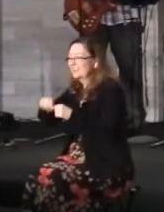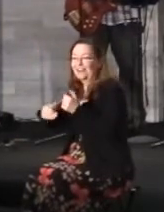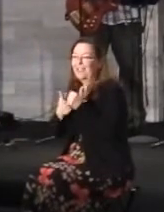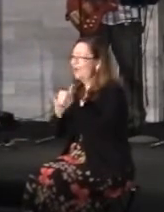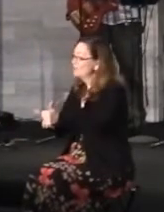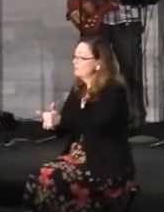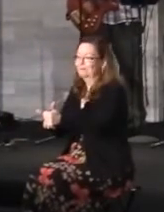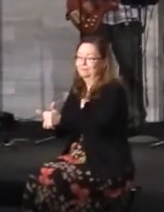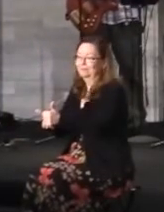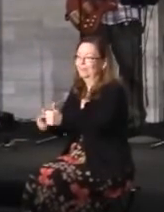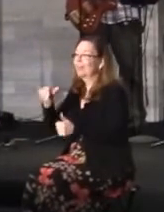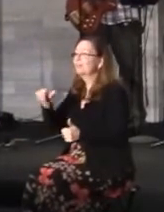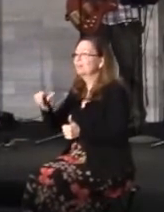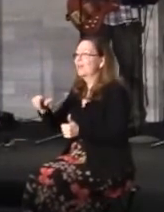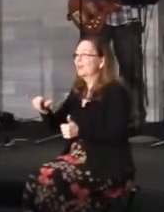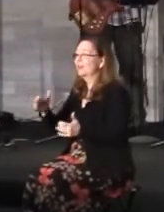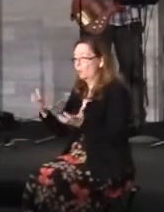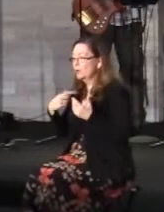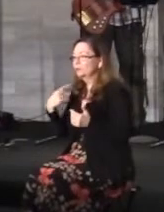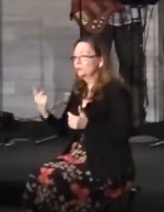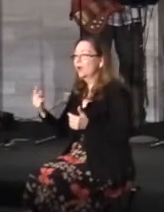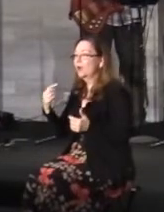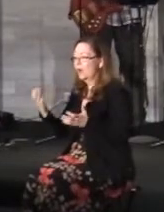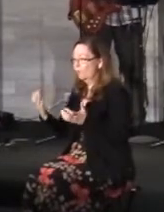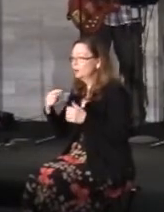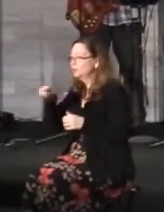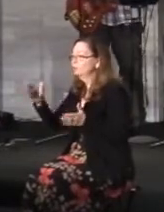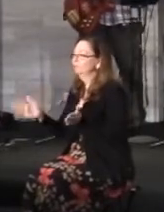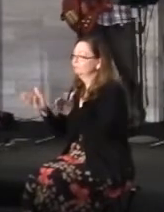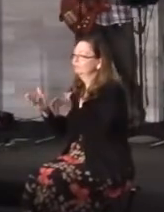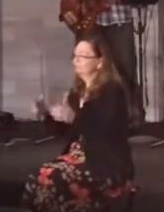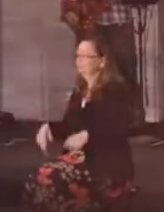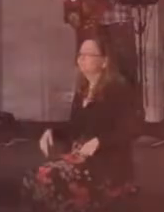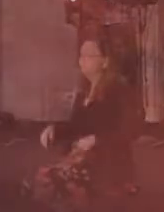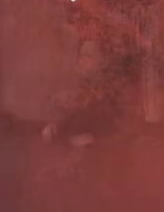can't help you. And so that's what I want to encourage you to do. Let's stand and let's pray.